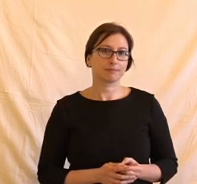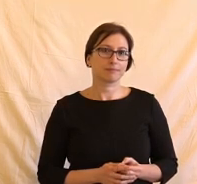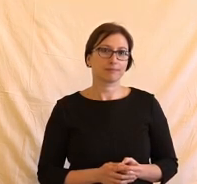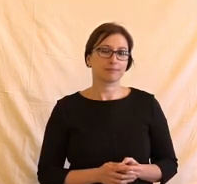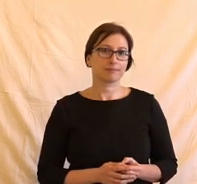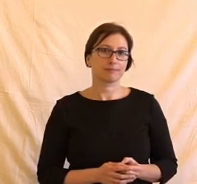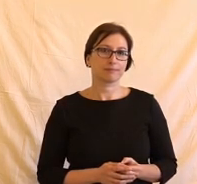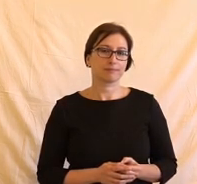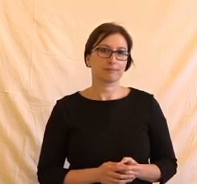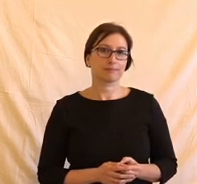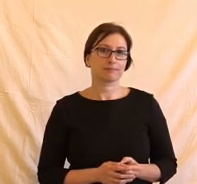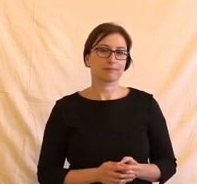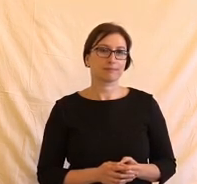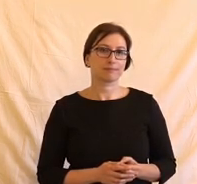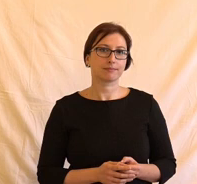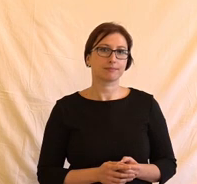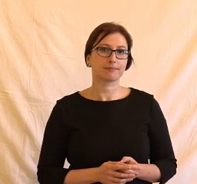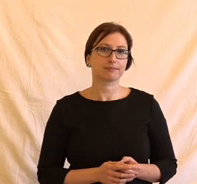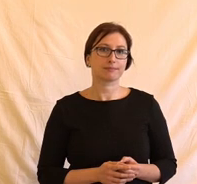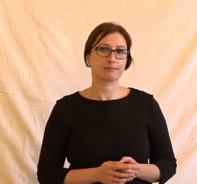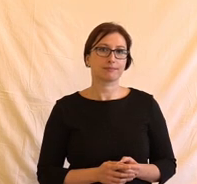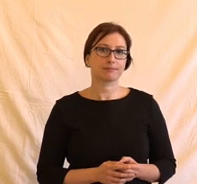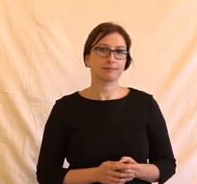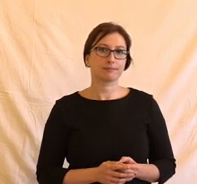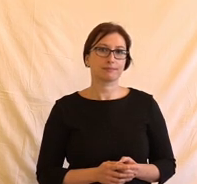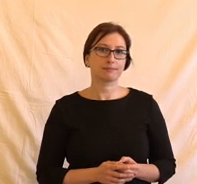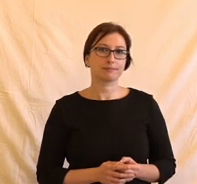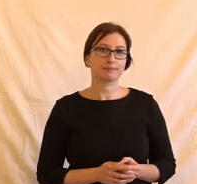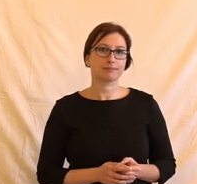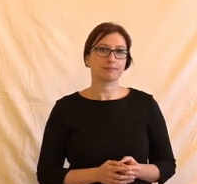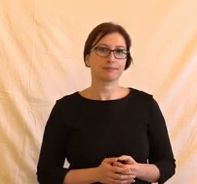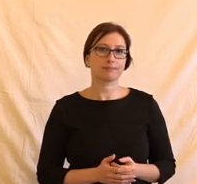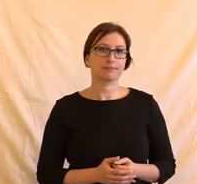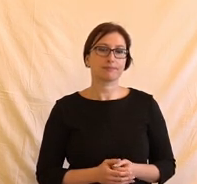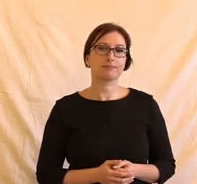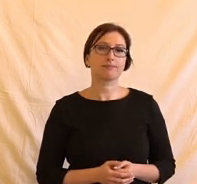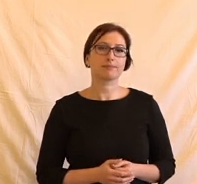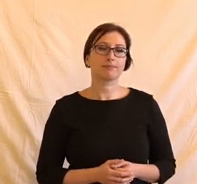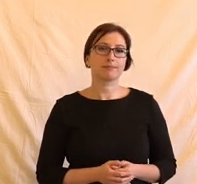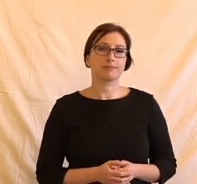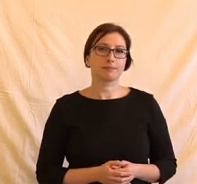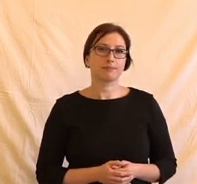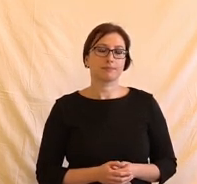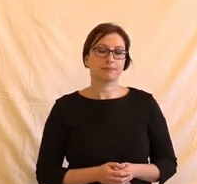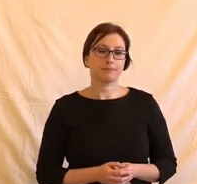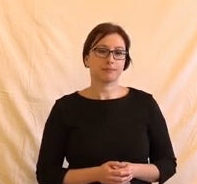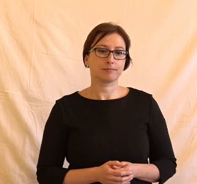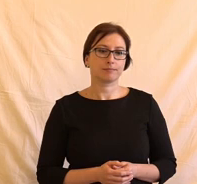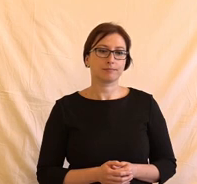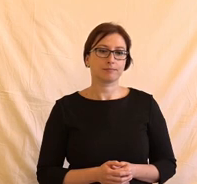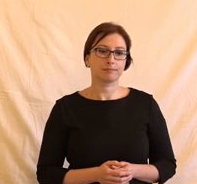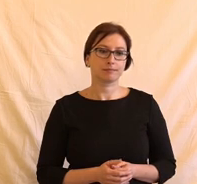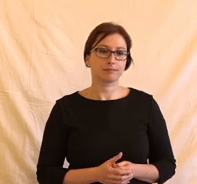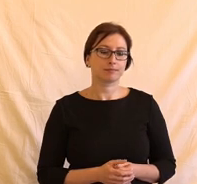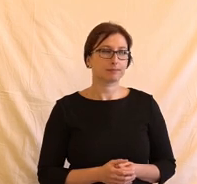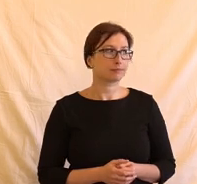I'm introducing cash now as an example of this. Right next to Sweden, we're actually the